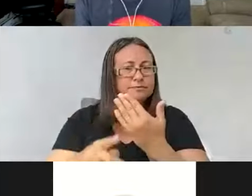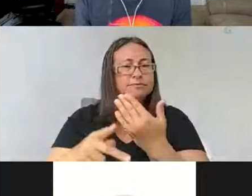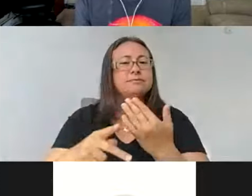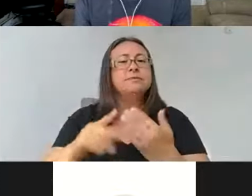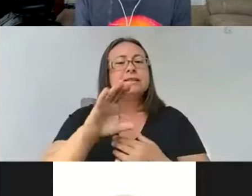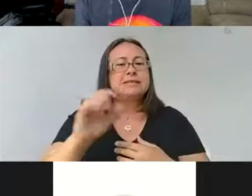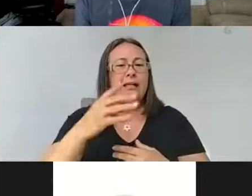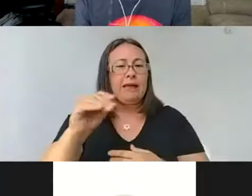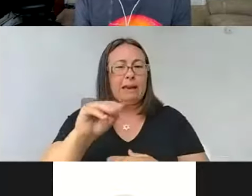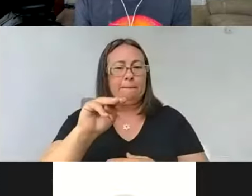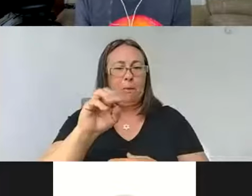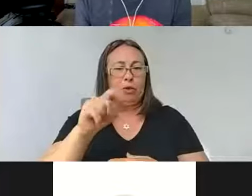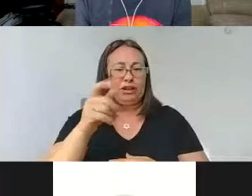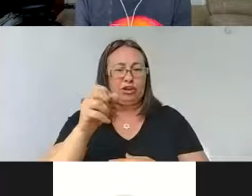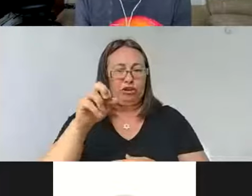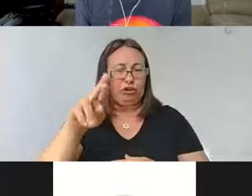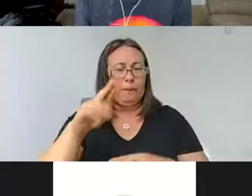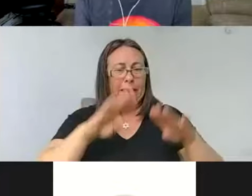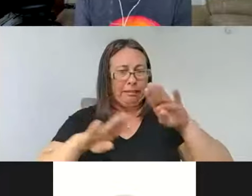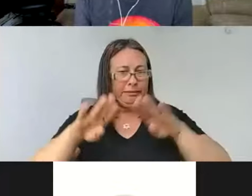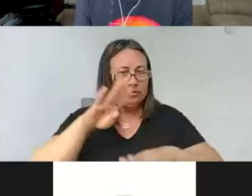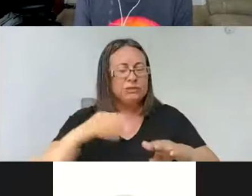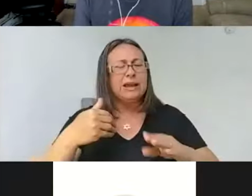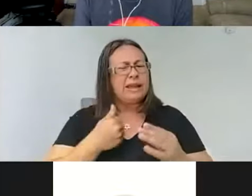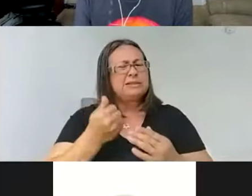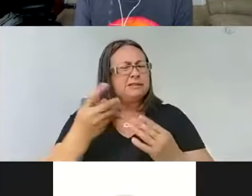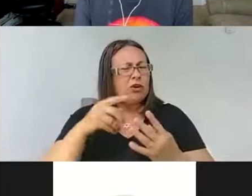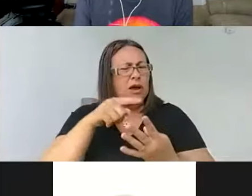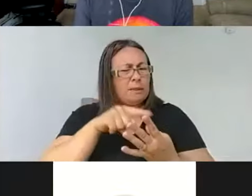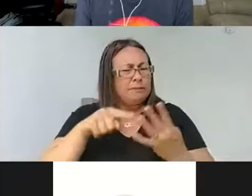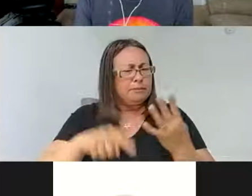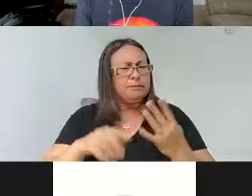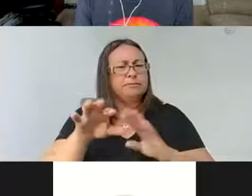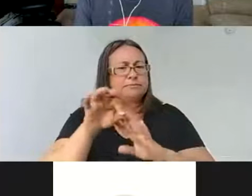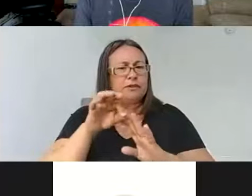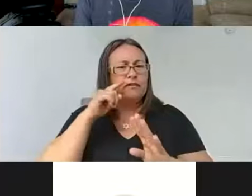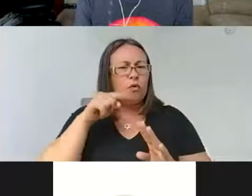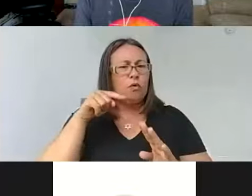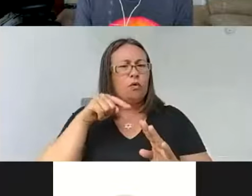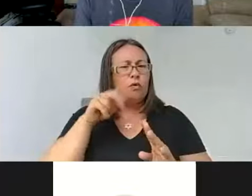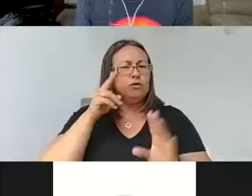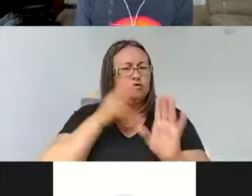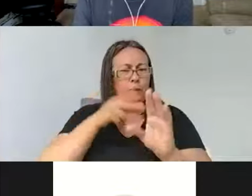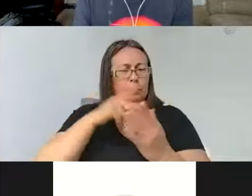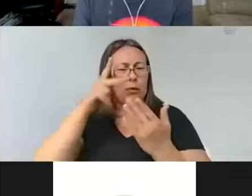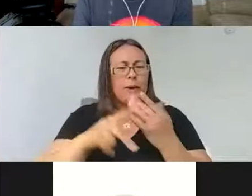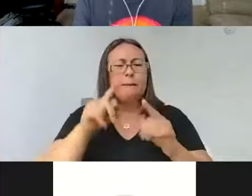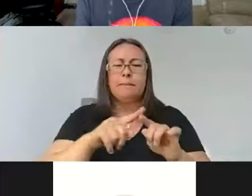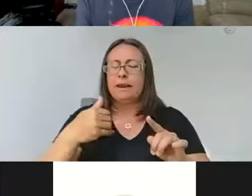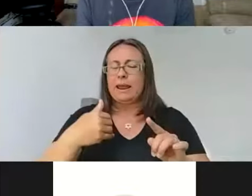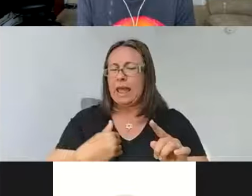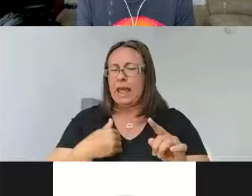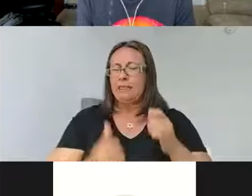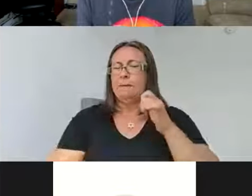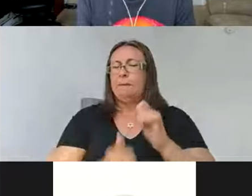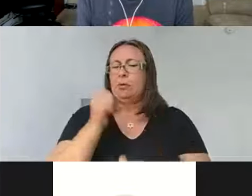Biology, and I had a few options to join programs there, and I picked this one because it had the most options for faculty,